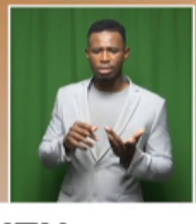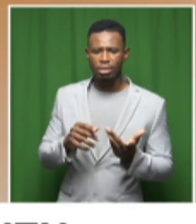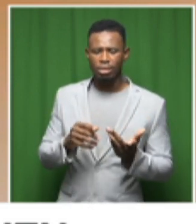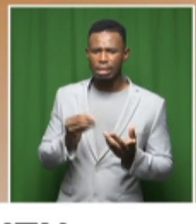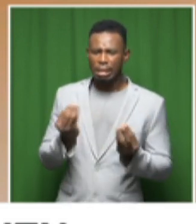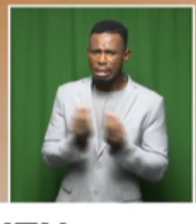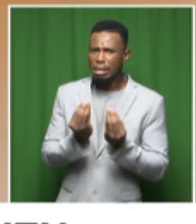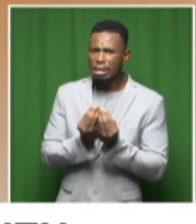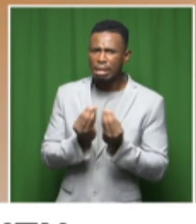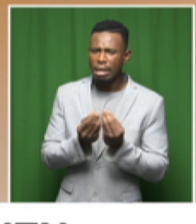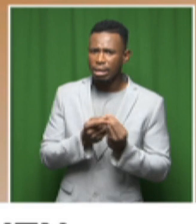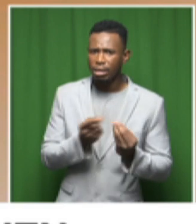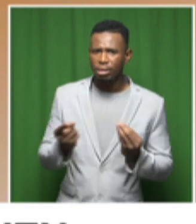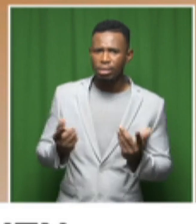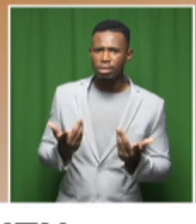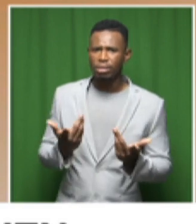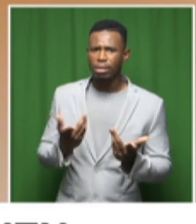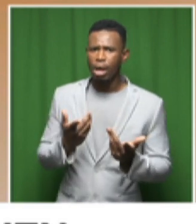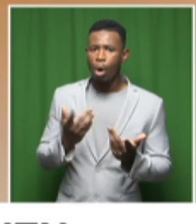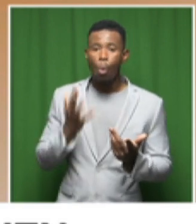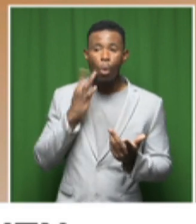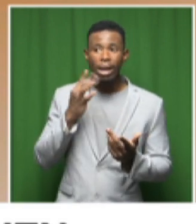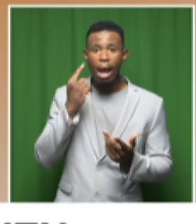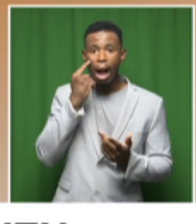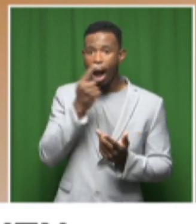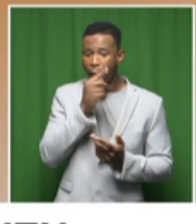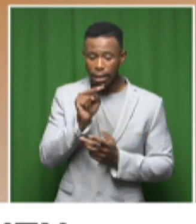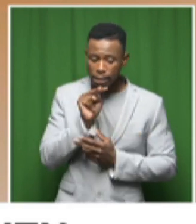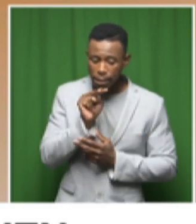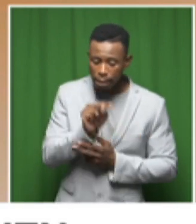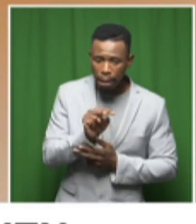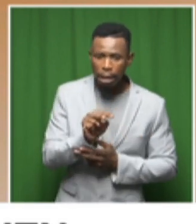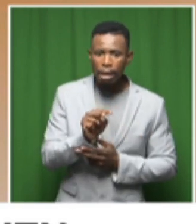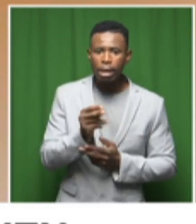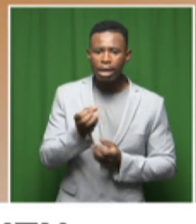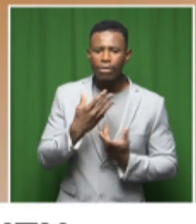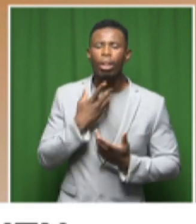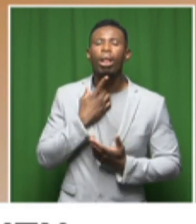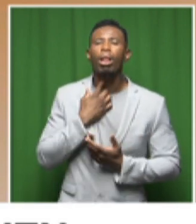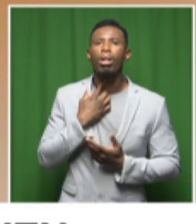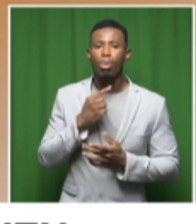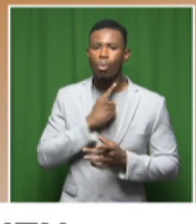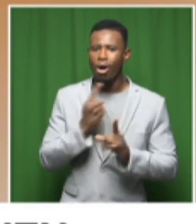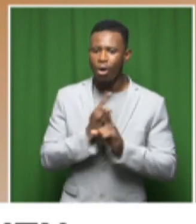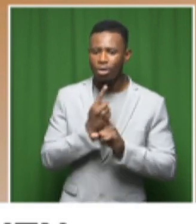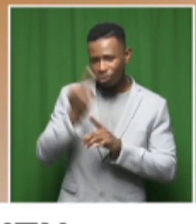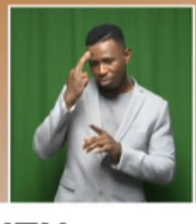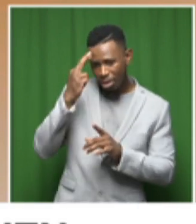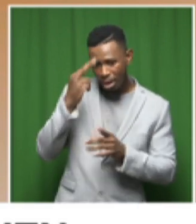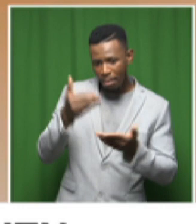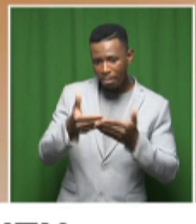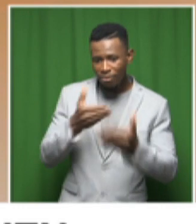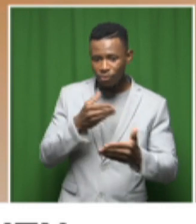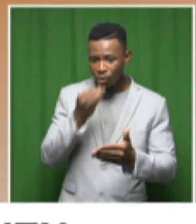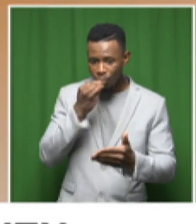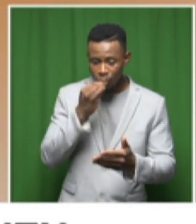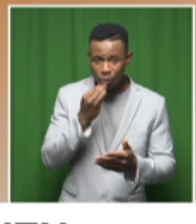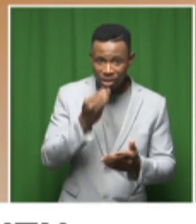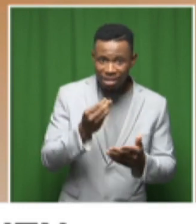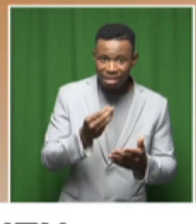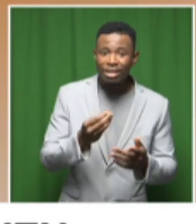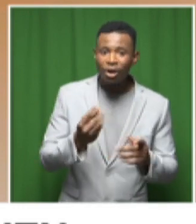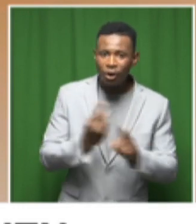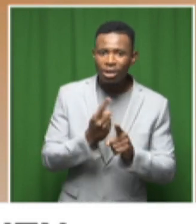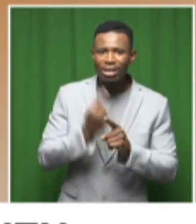making things that are appealing to the eye, because you always eat with your eye first before you actually eat your food. So I enjoy making